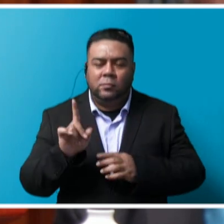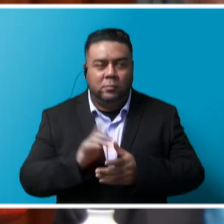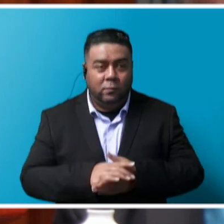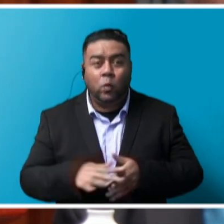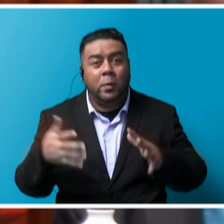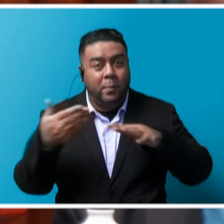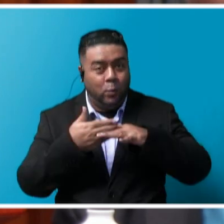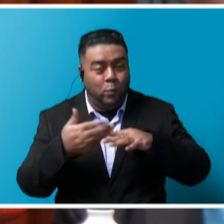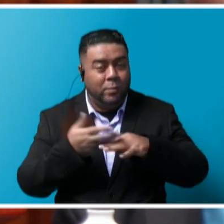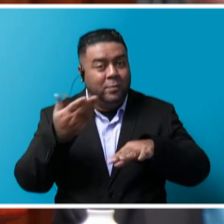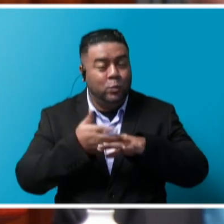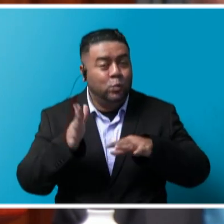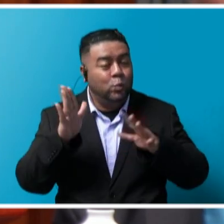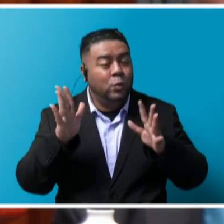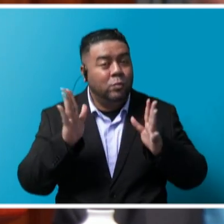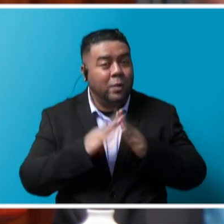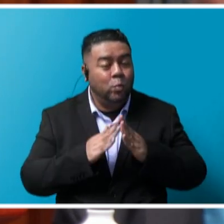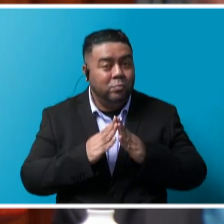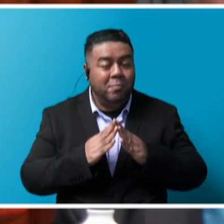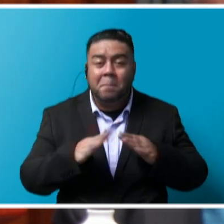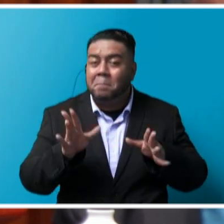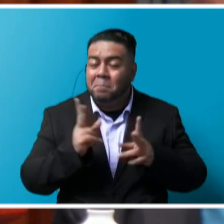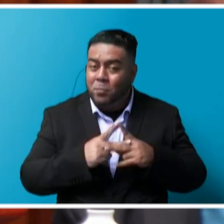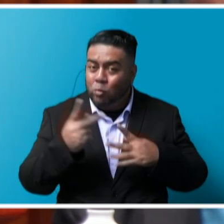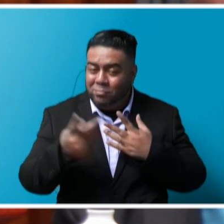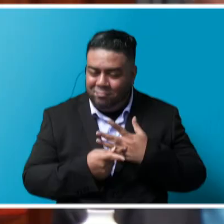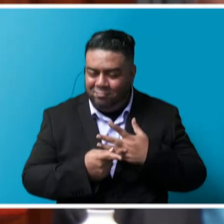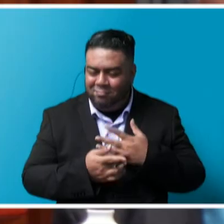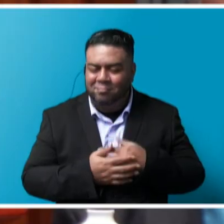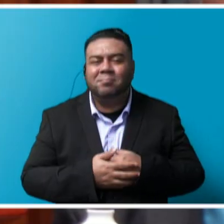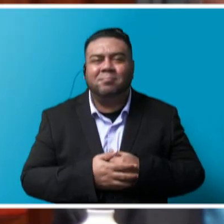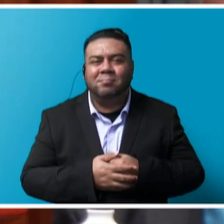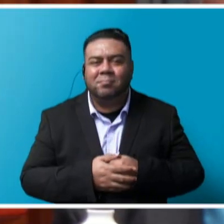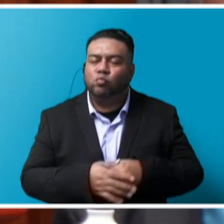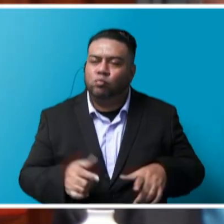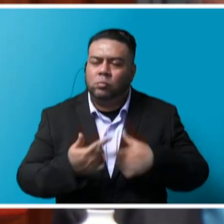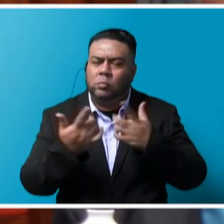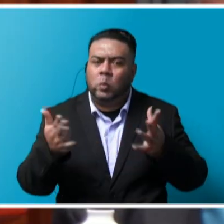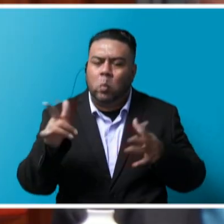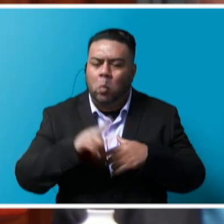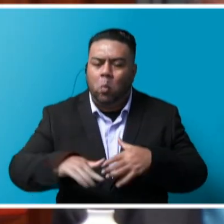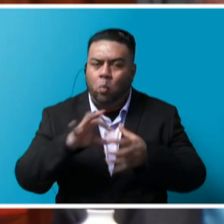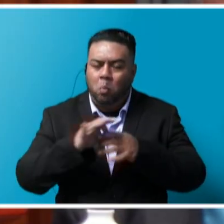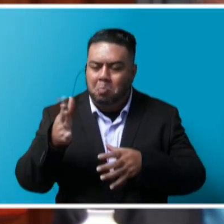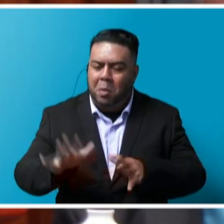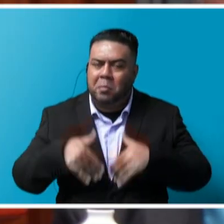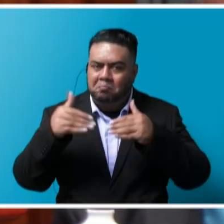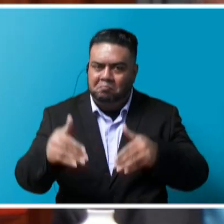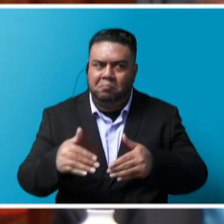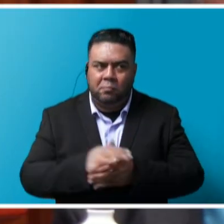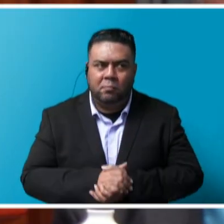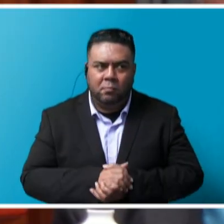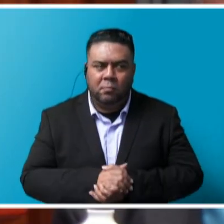Namboa New Town project, we'll be trialing the initiative of greater landowners' participation. There is